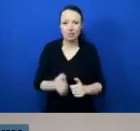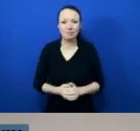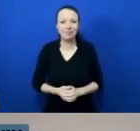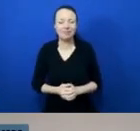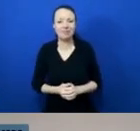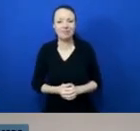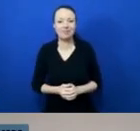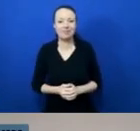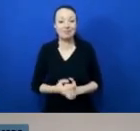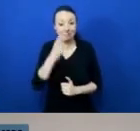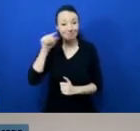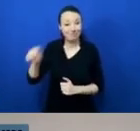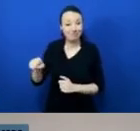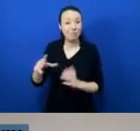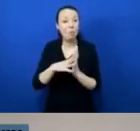changes.